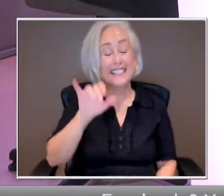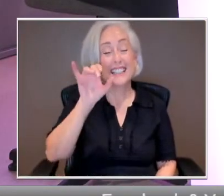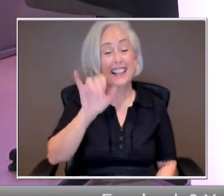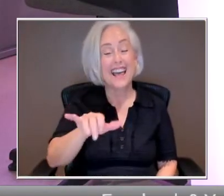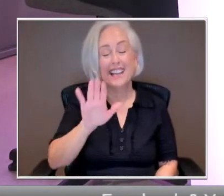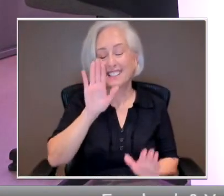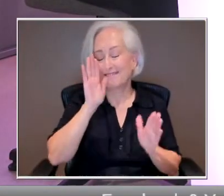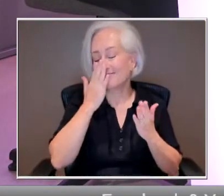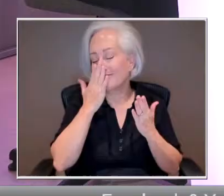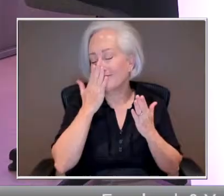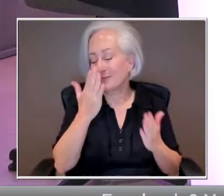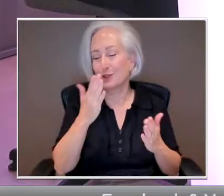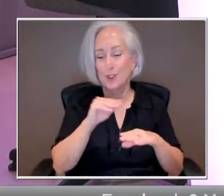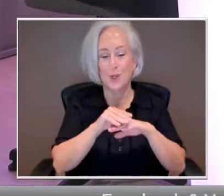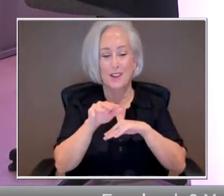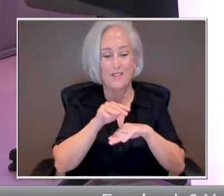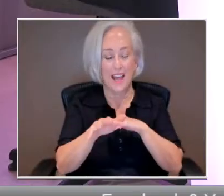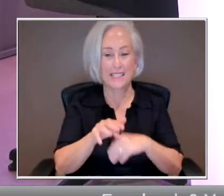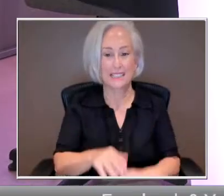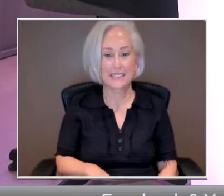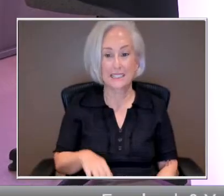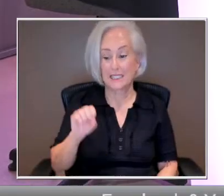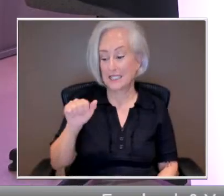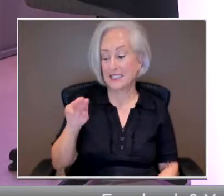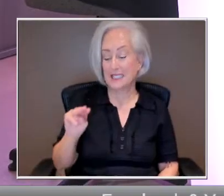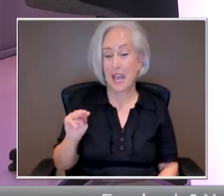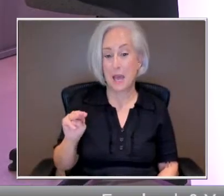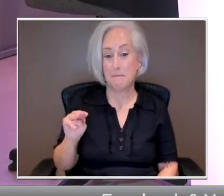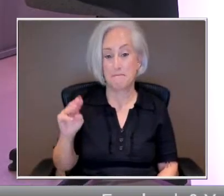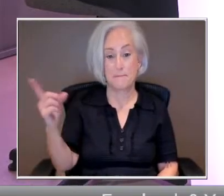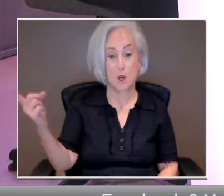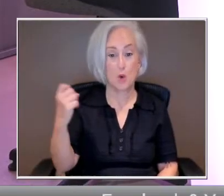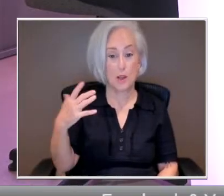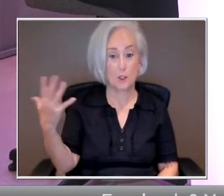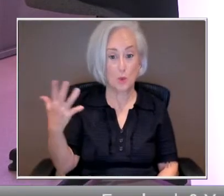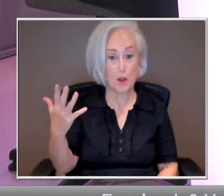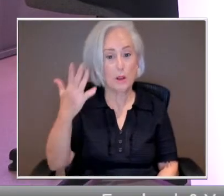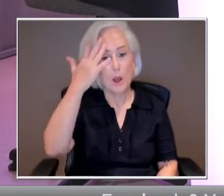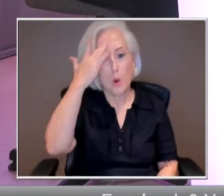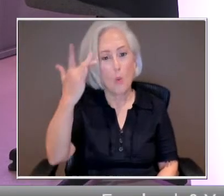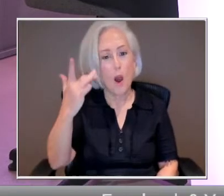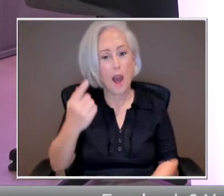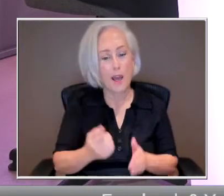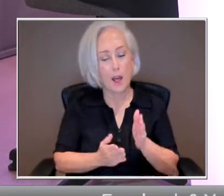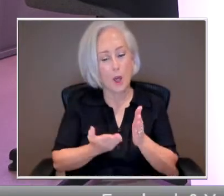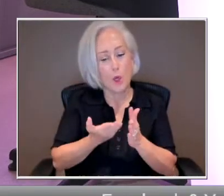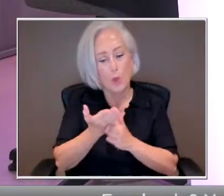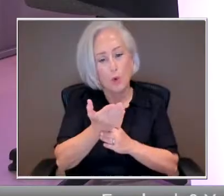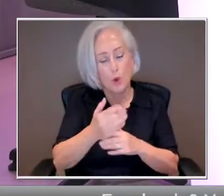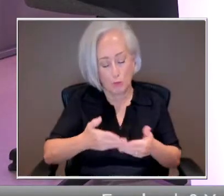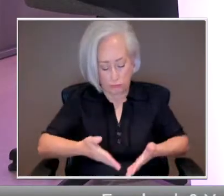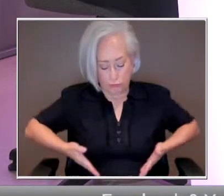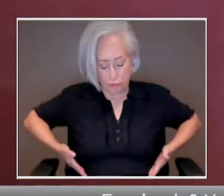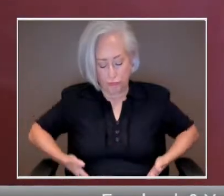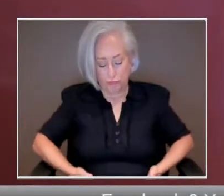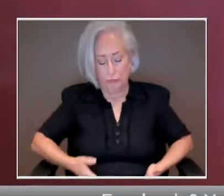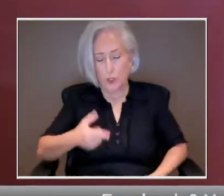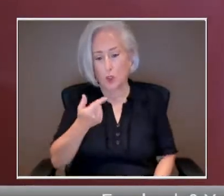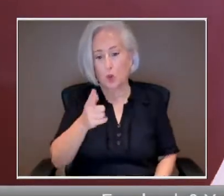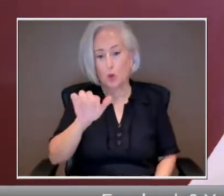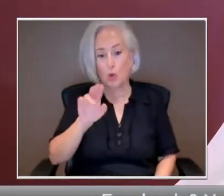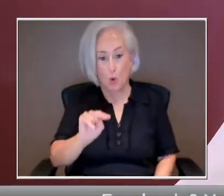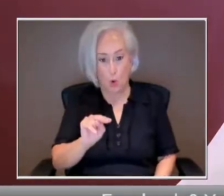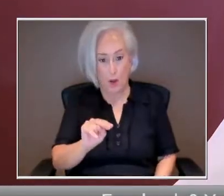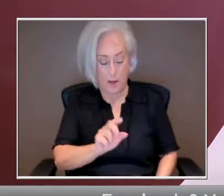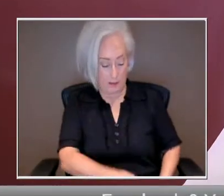advice. Sam has a great question. Sam wants to know, why do you go through the groin? Is that the only pathway? So we can go through the neck, but